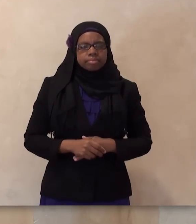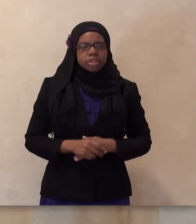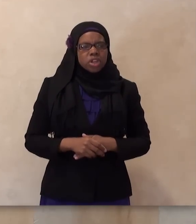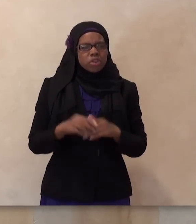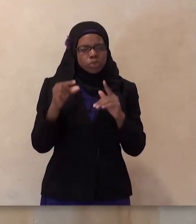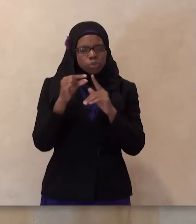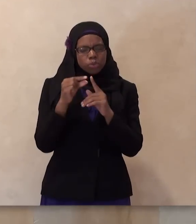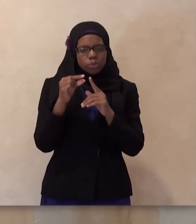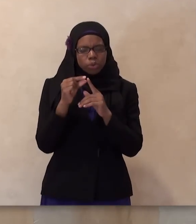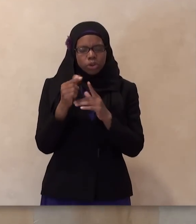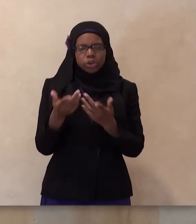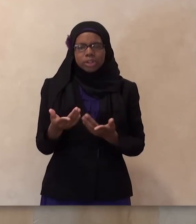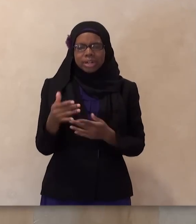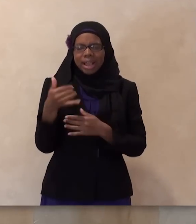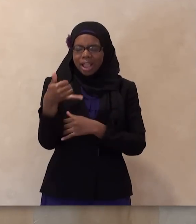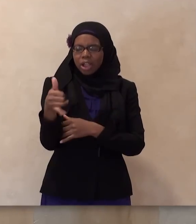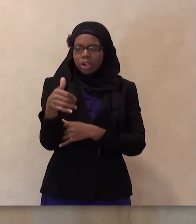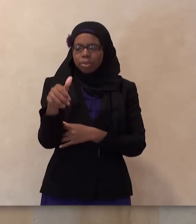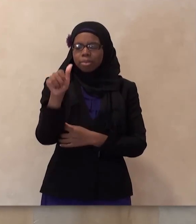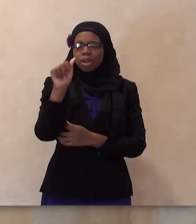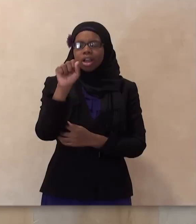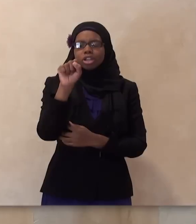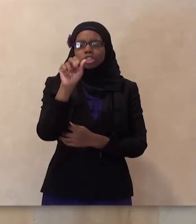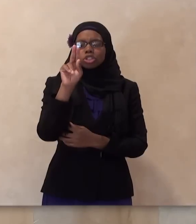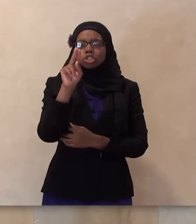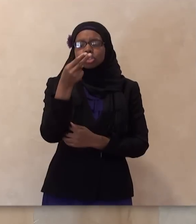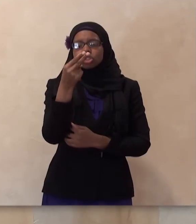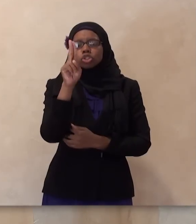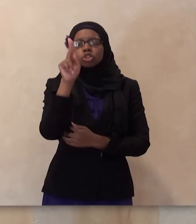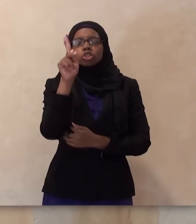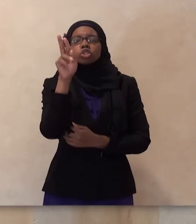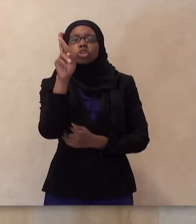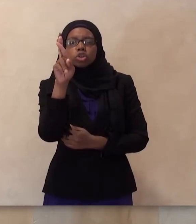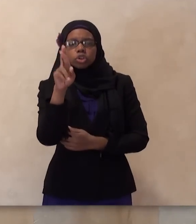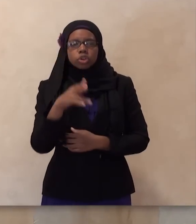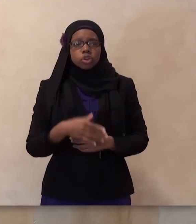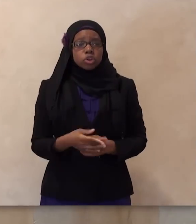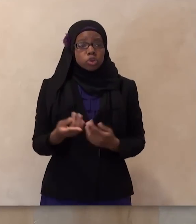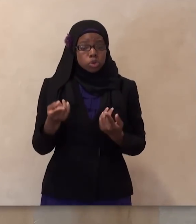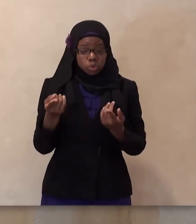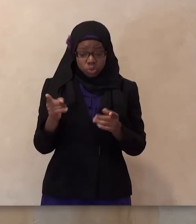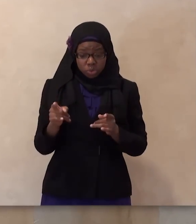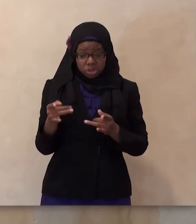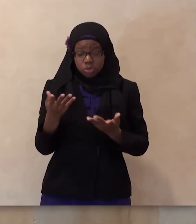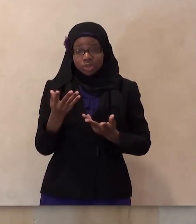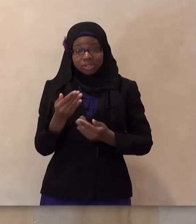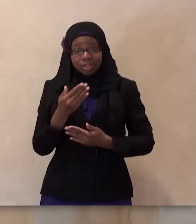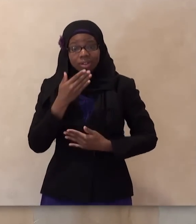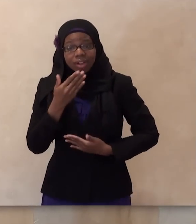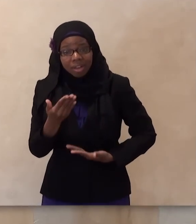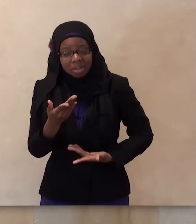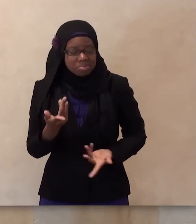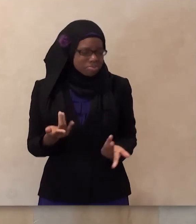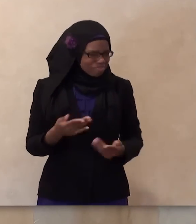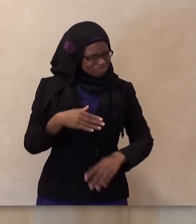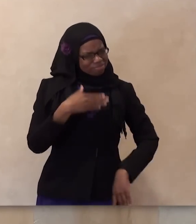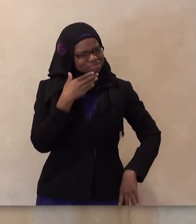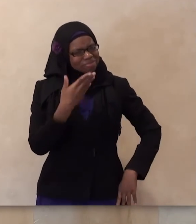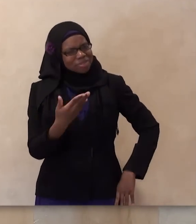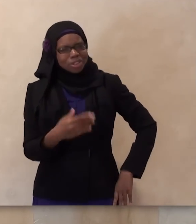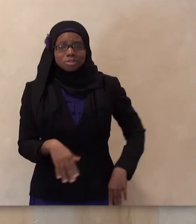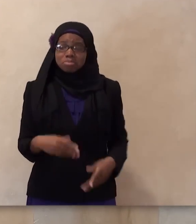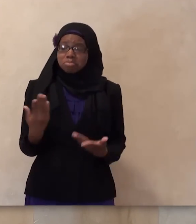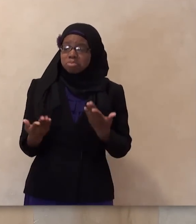Arabic, ash-shukr. When you thank someone, you say thank you. Sometimes you use the word